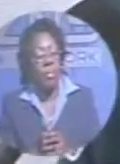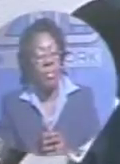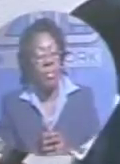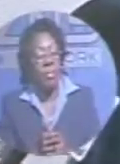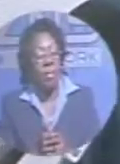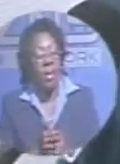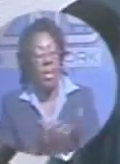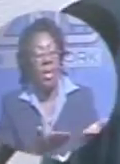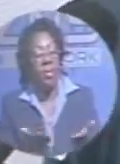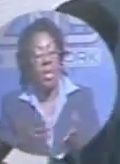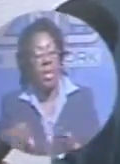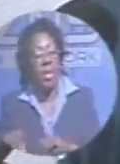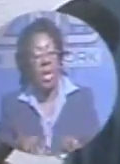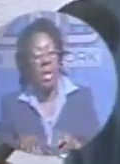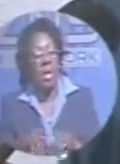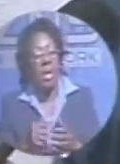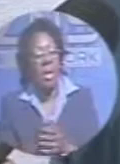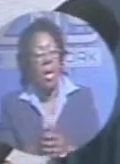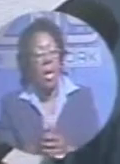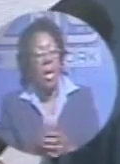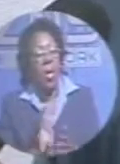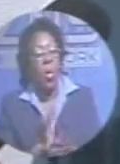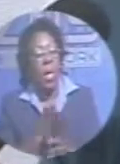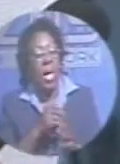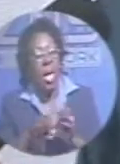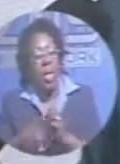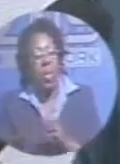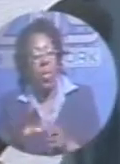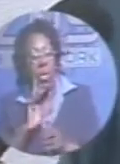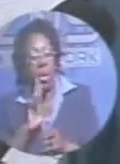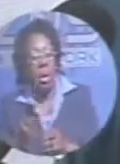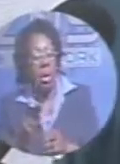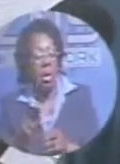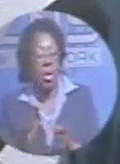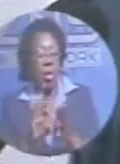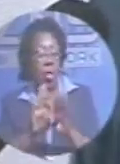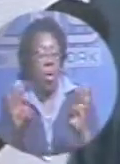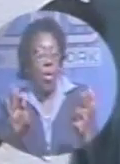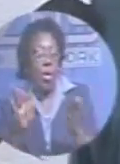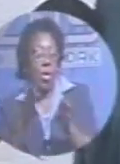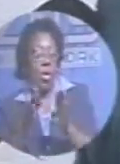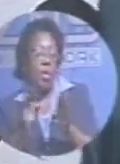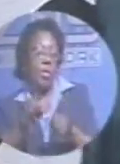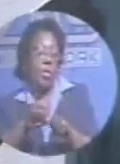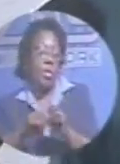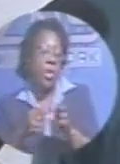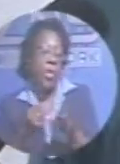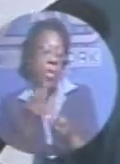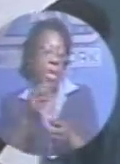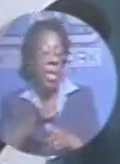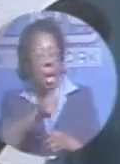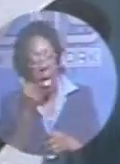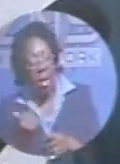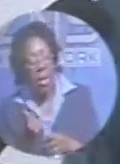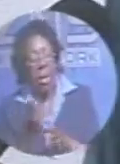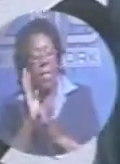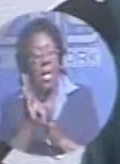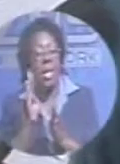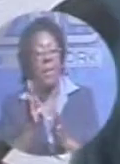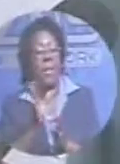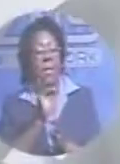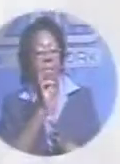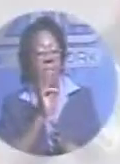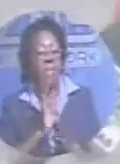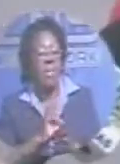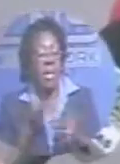hiccup. I just want it done because, you know, we can't lose her. She's going to open the door for so many, not only female, but Bahamian tennis players all